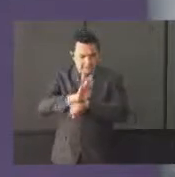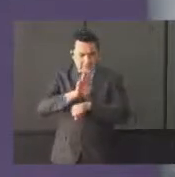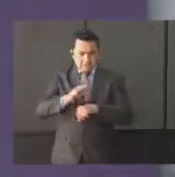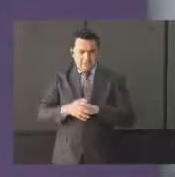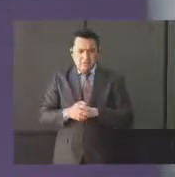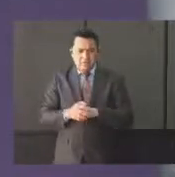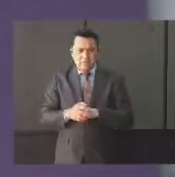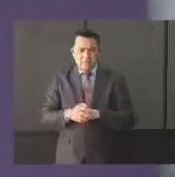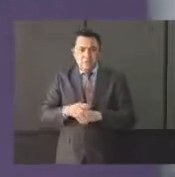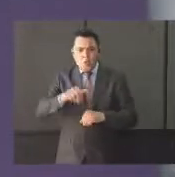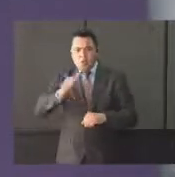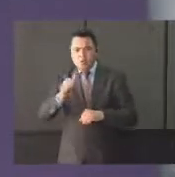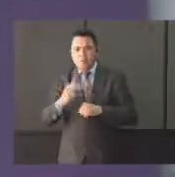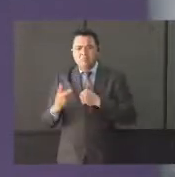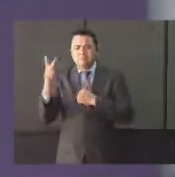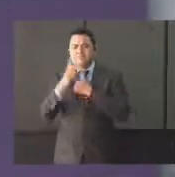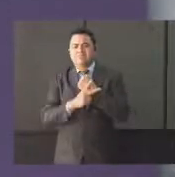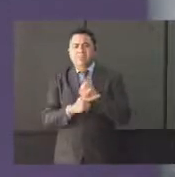Brazil,